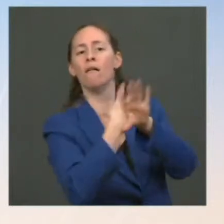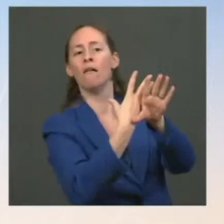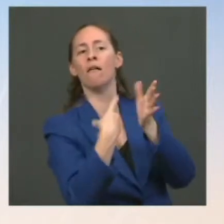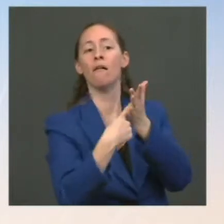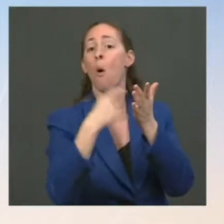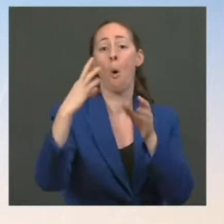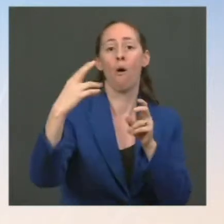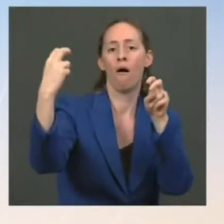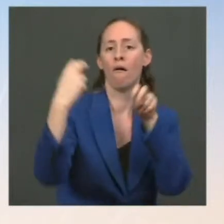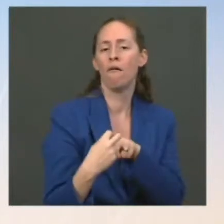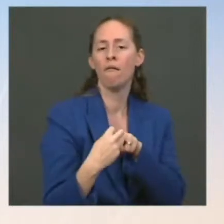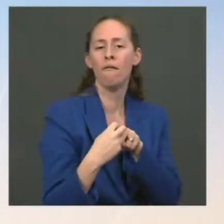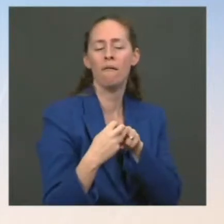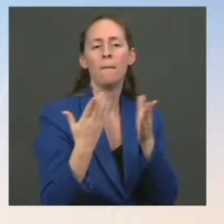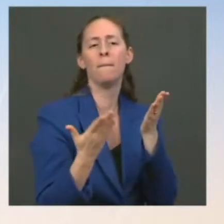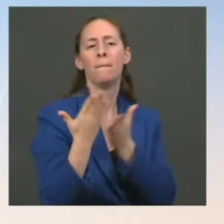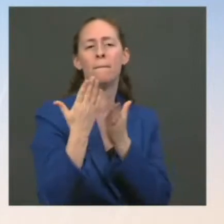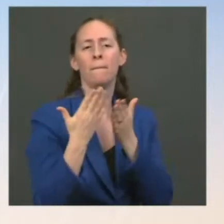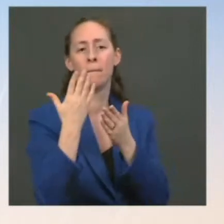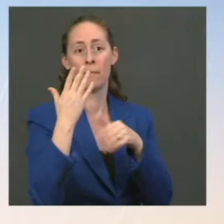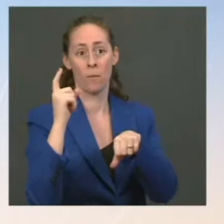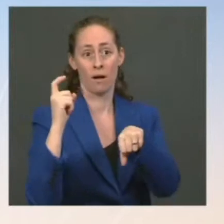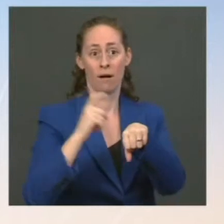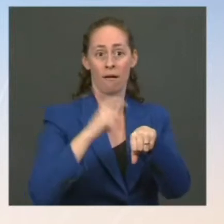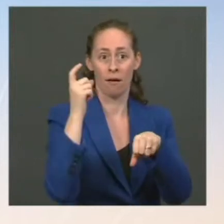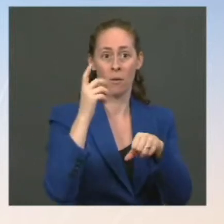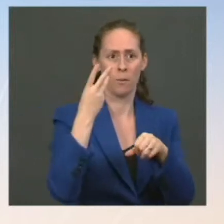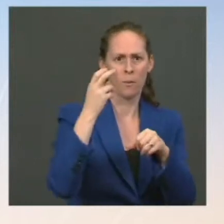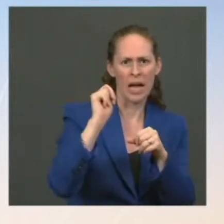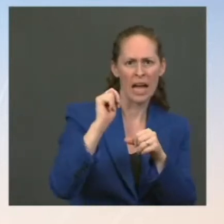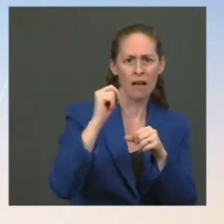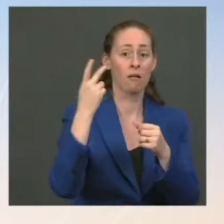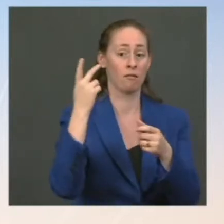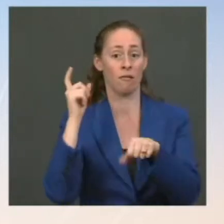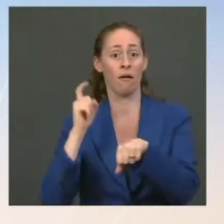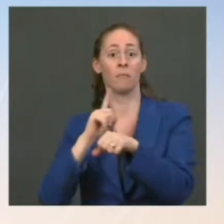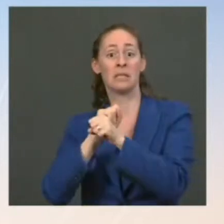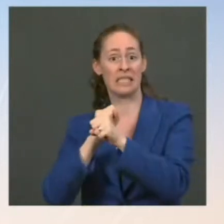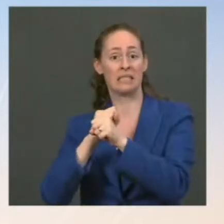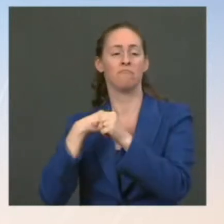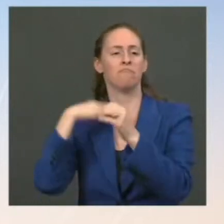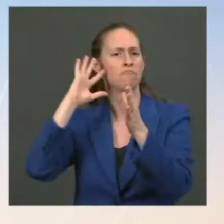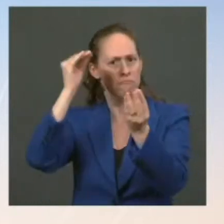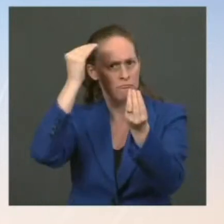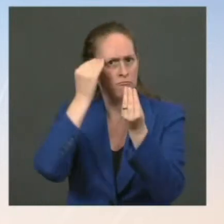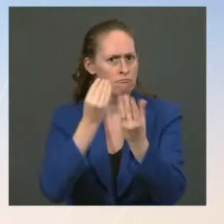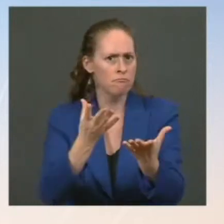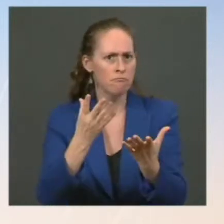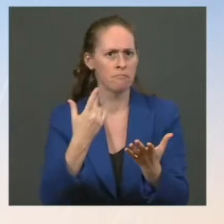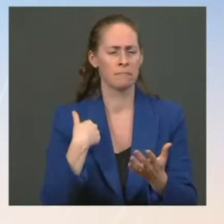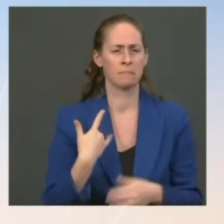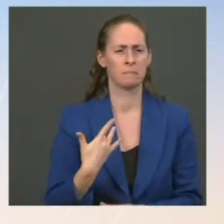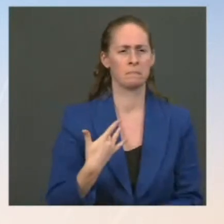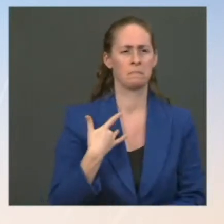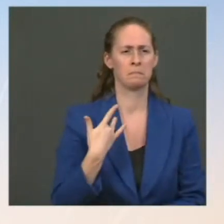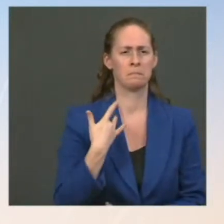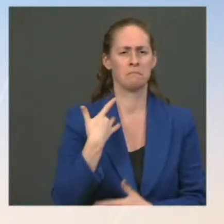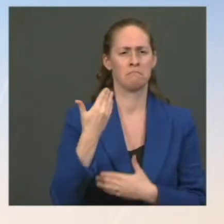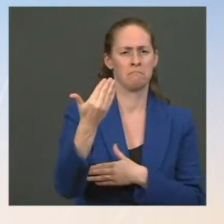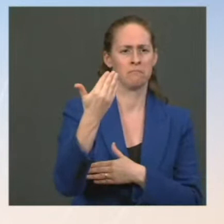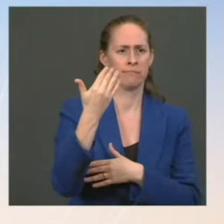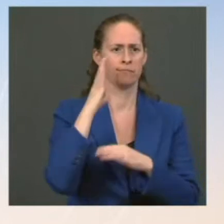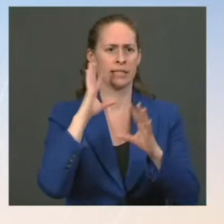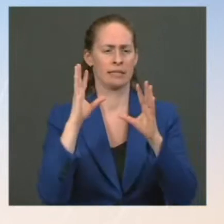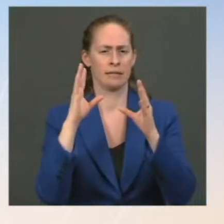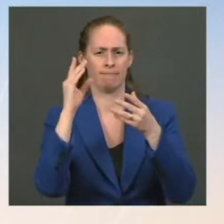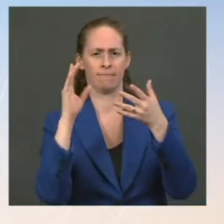these details are finalized, but we're working through that now, and I expect that will be the case for the coming days. And then publicly, progressives